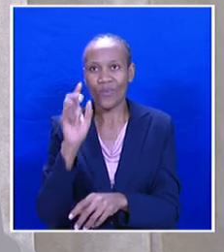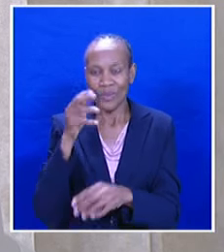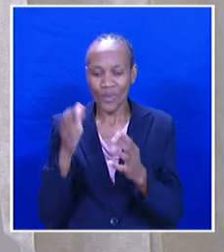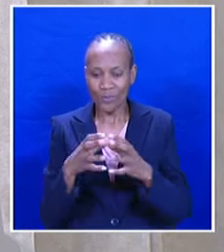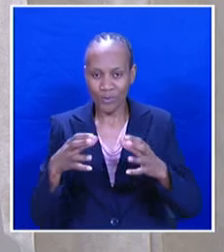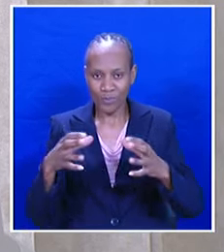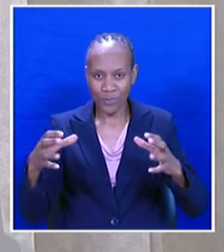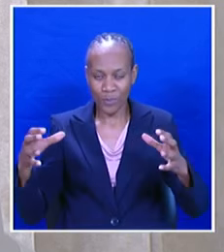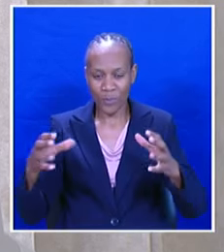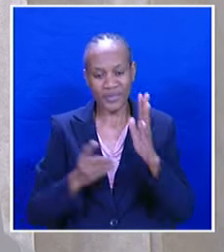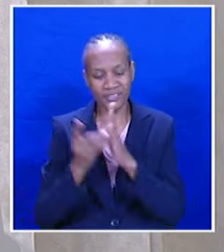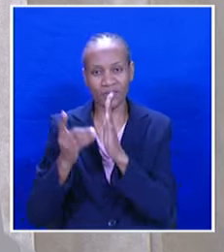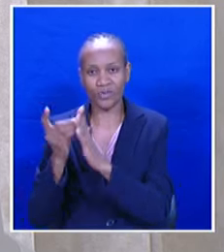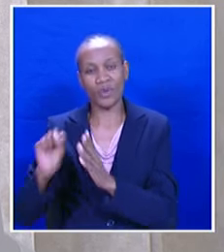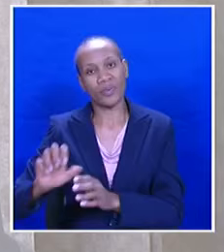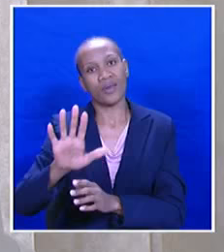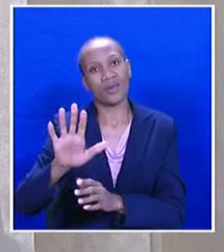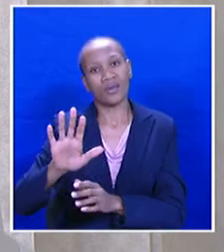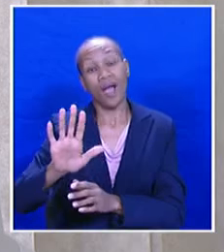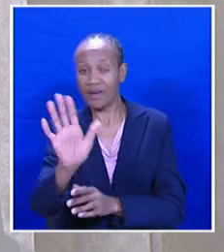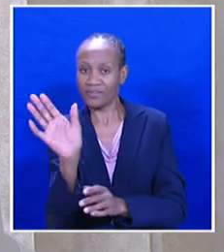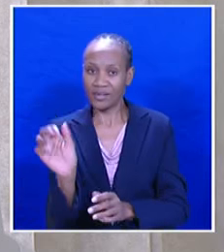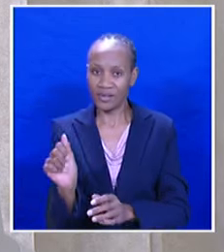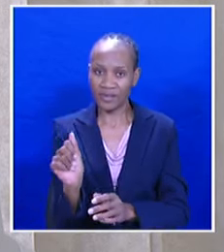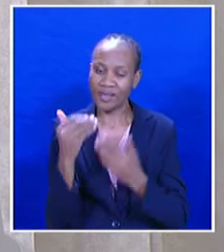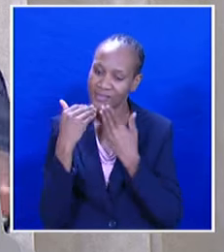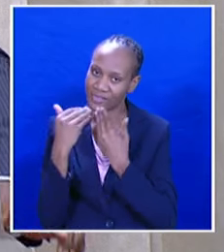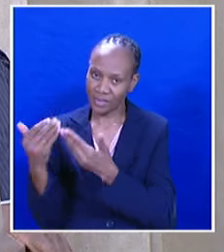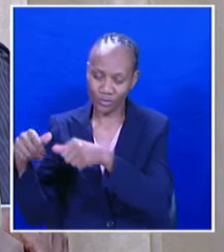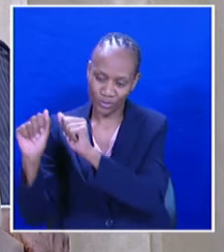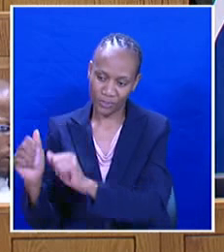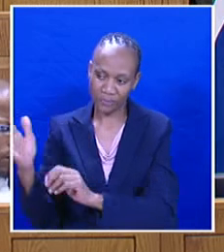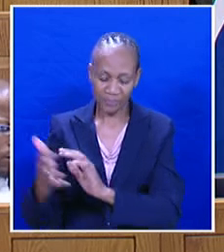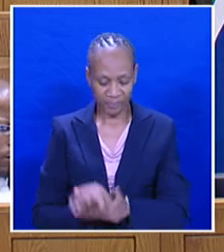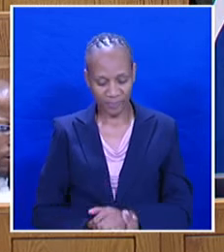continent. Thank you, Madam Chair. The Honorable Mutara.